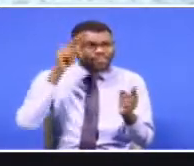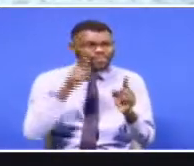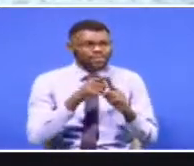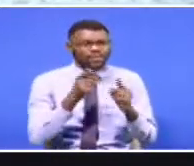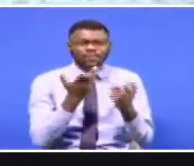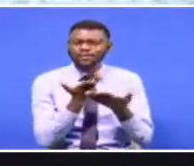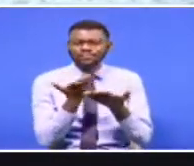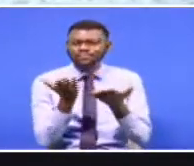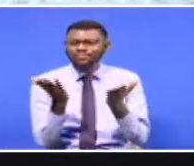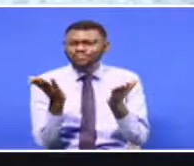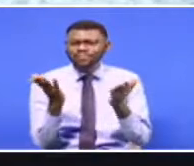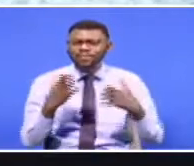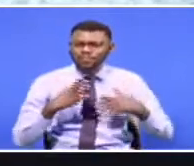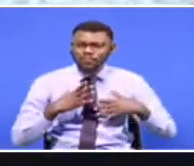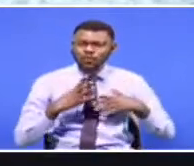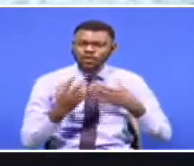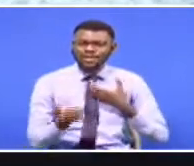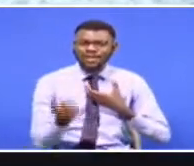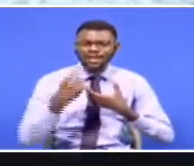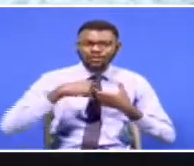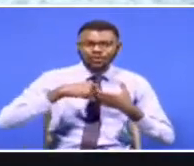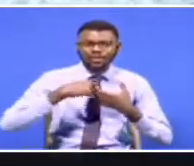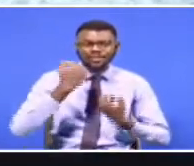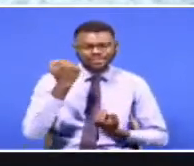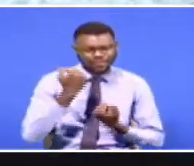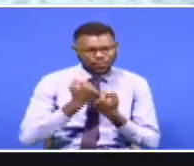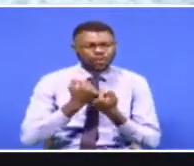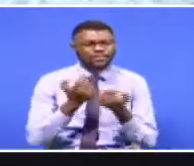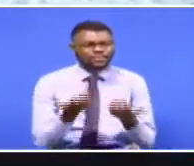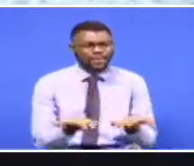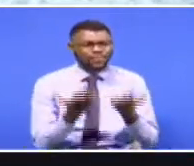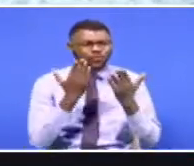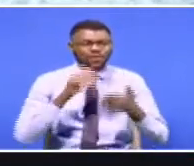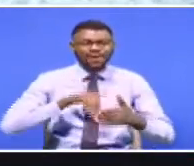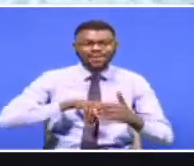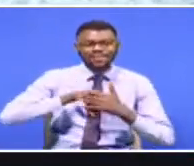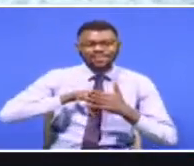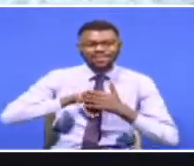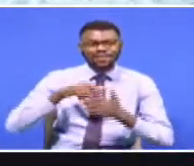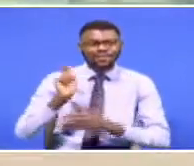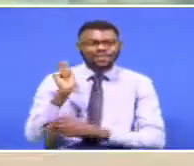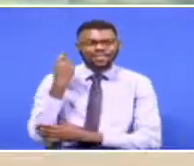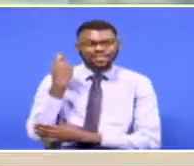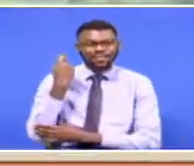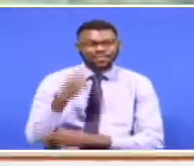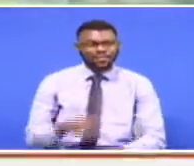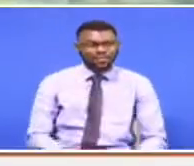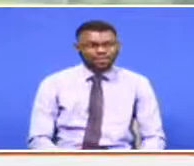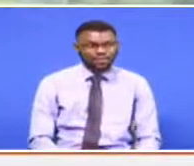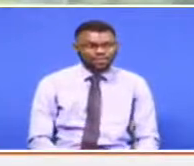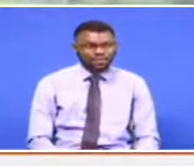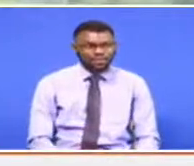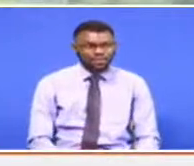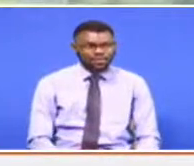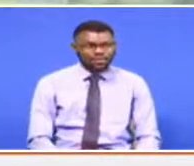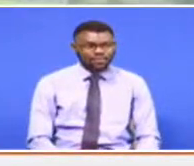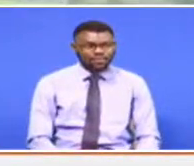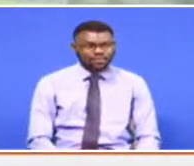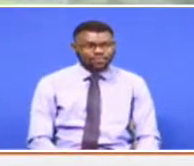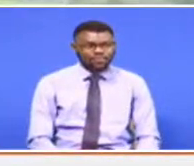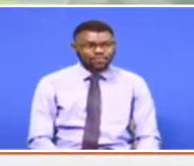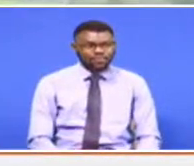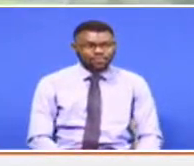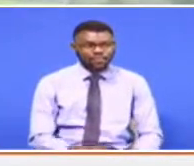wadau kujitokeza ili kuboresha viwango vya soka mashinani. Senegal's support is at